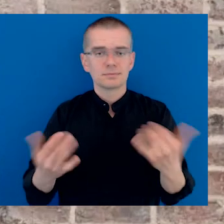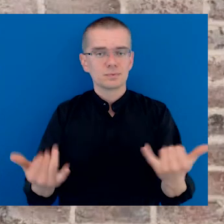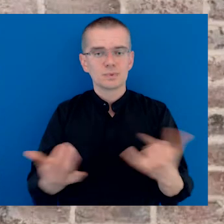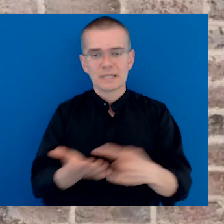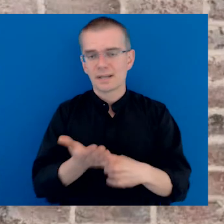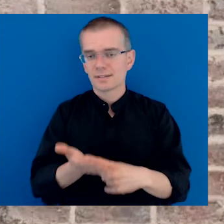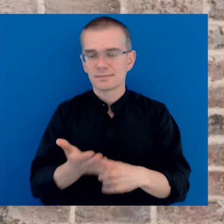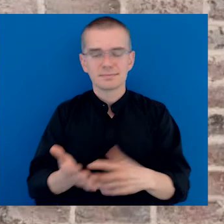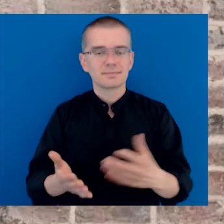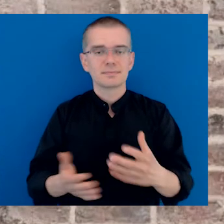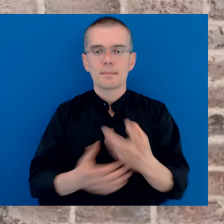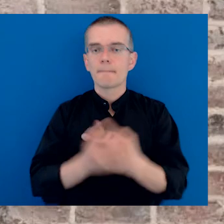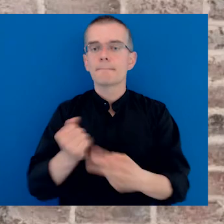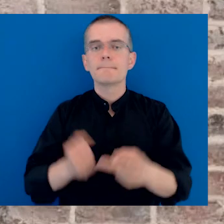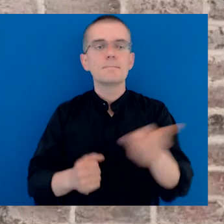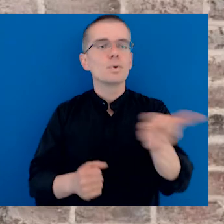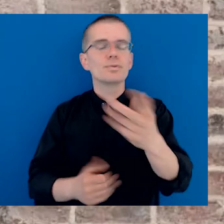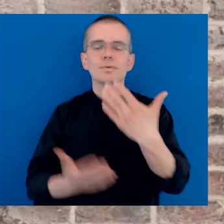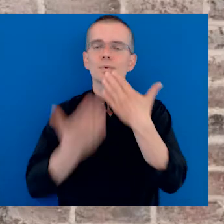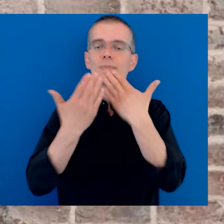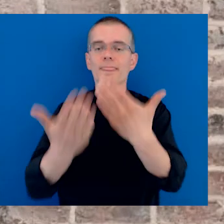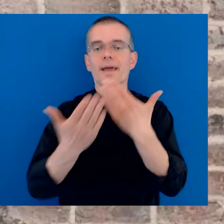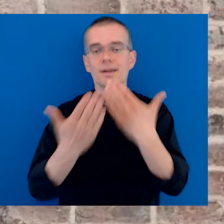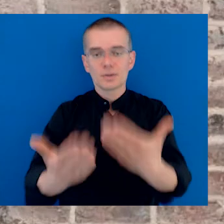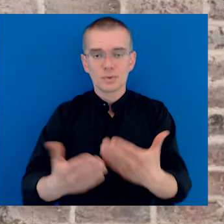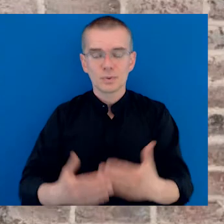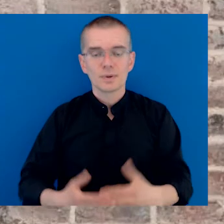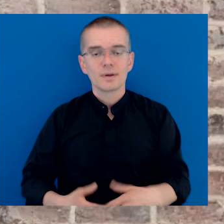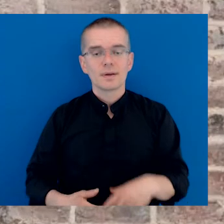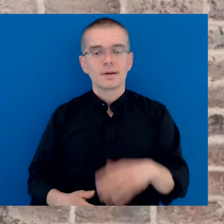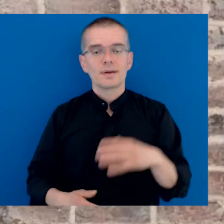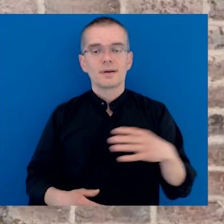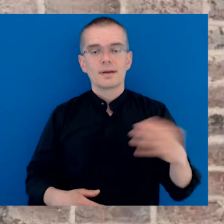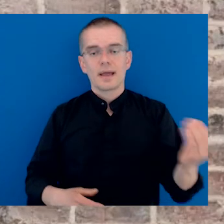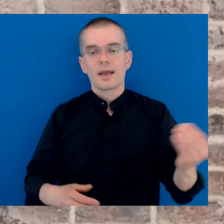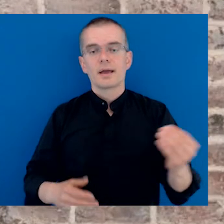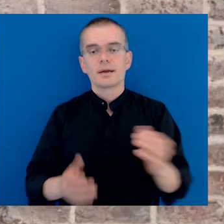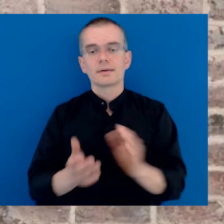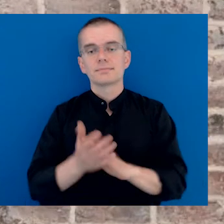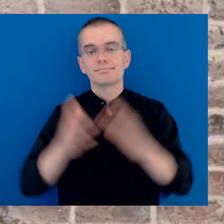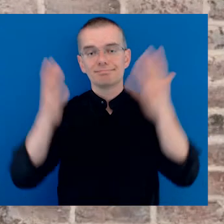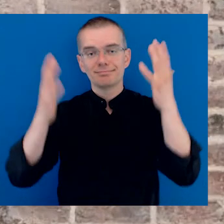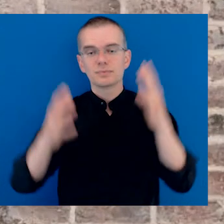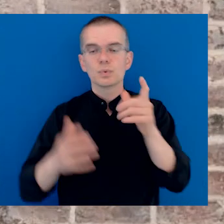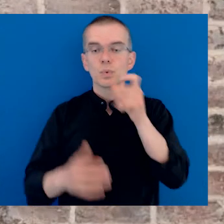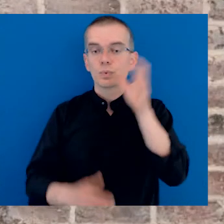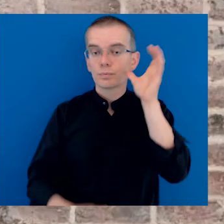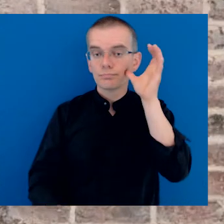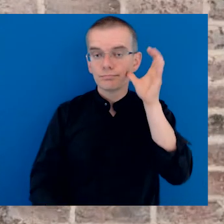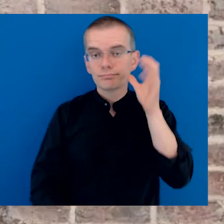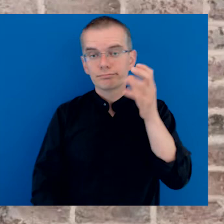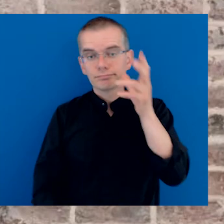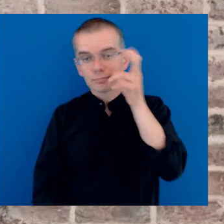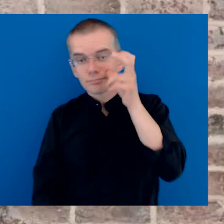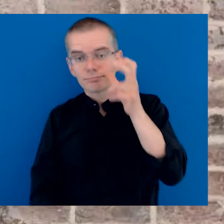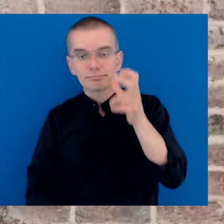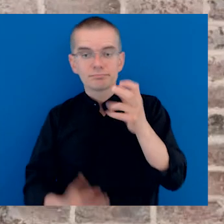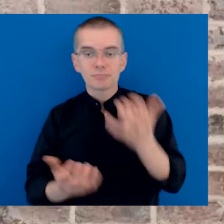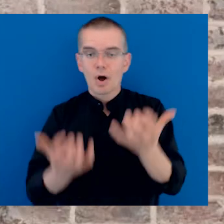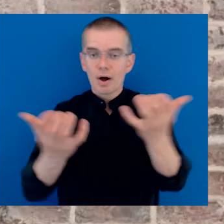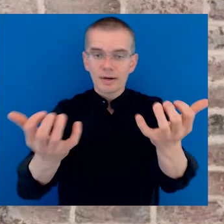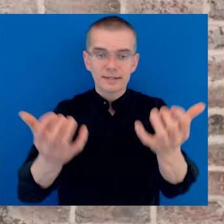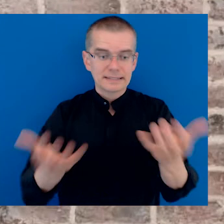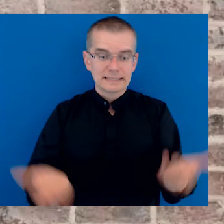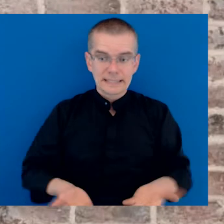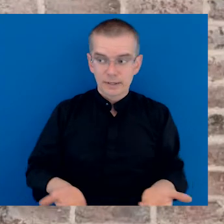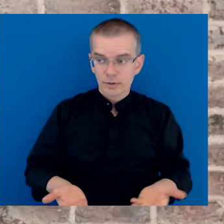about today's conversation. Fantastic. Both of you, thank you all. And a shout out to our